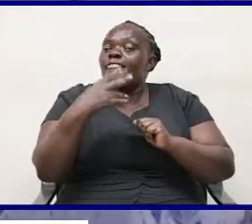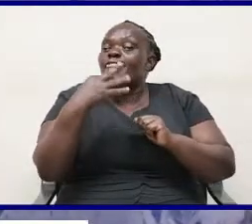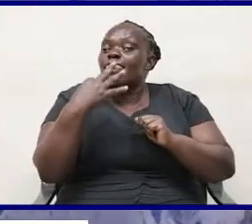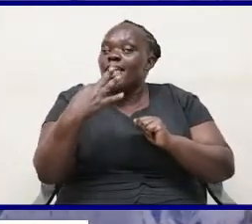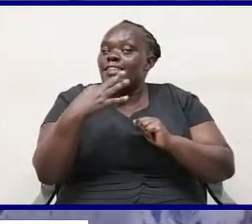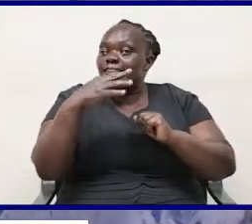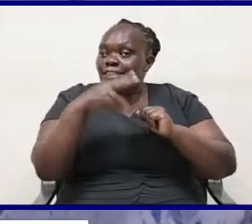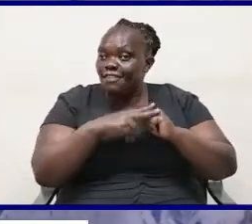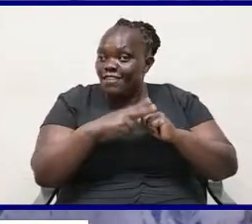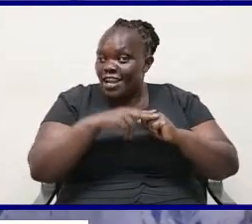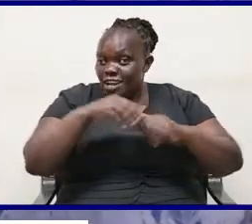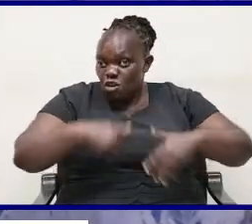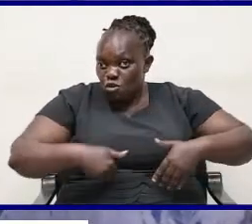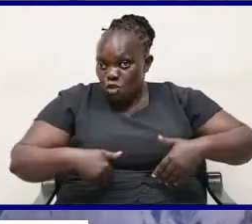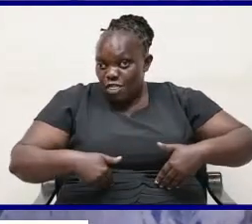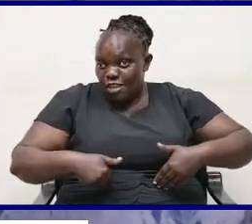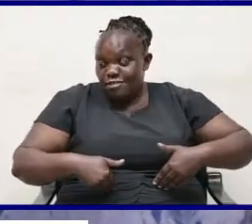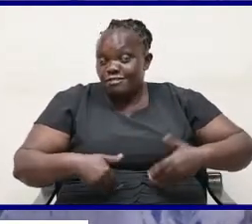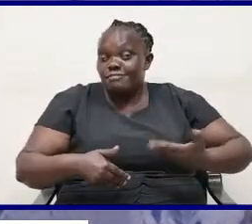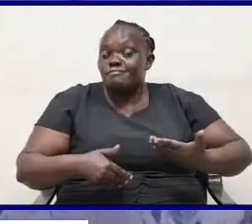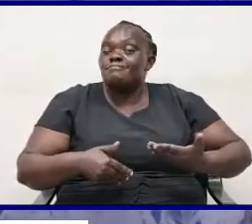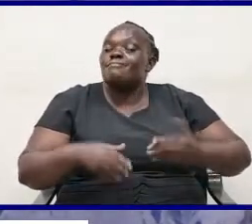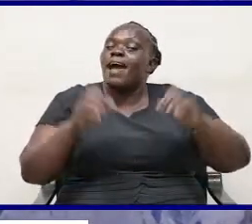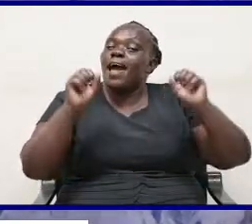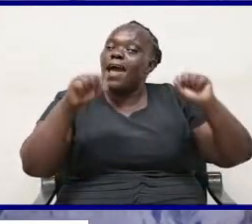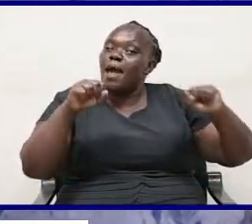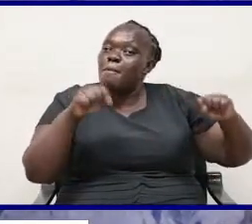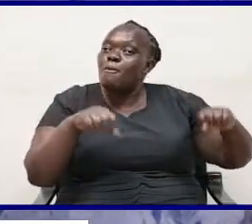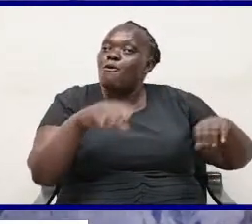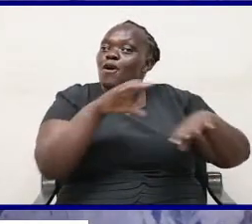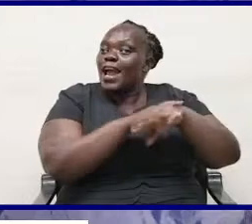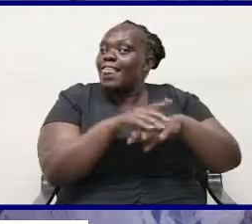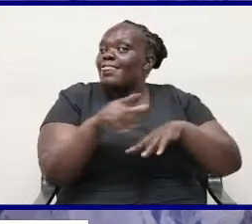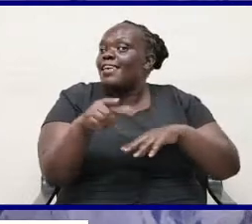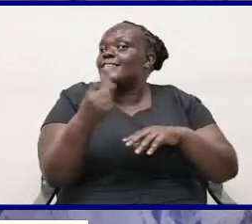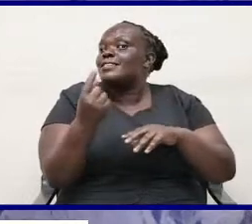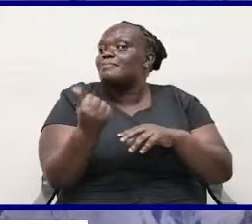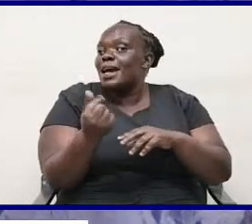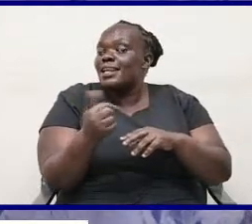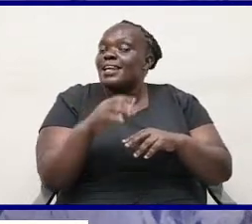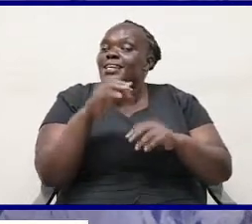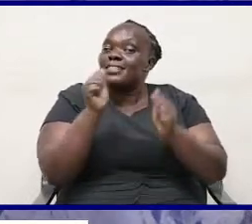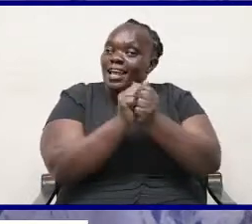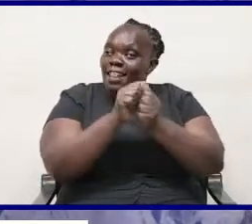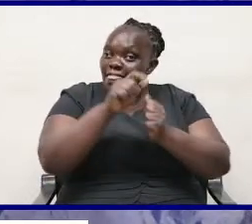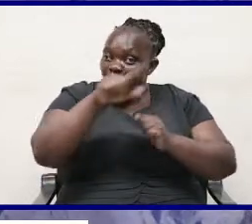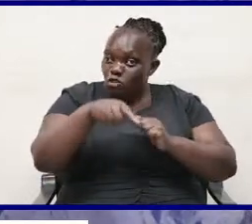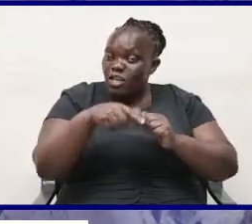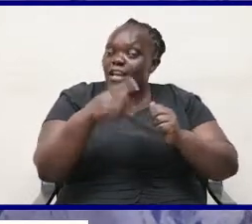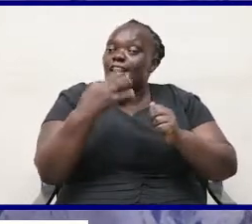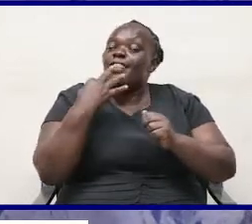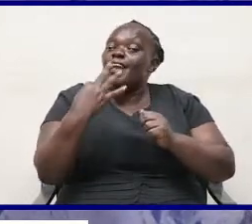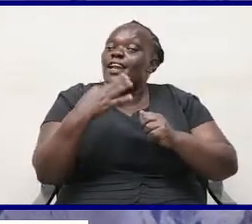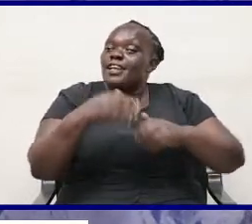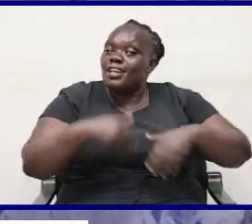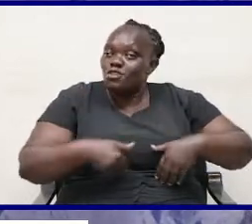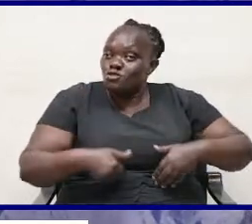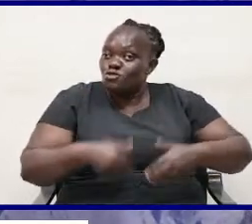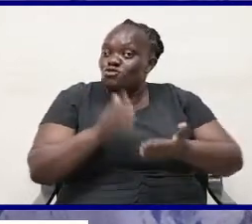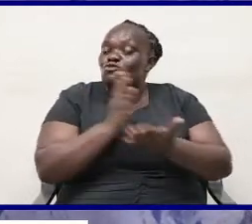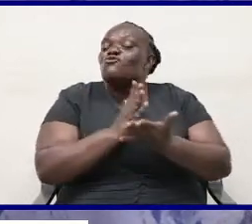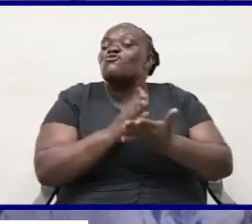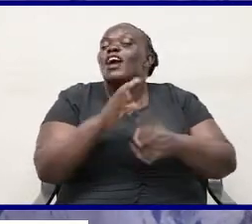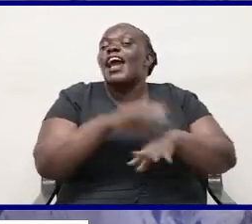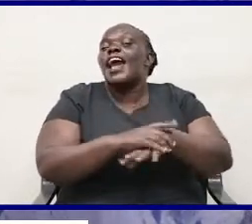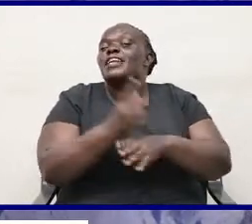10,337,000 youth have actually been able to receive this amount of money. 10,337 youth, beg